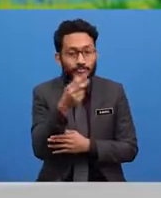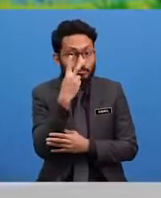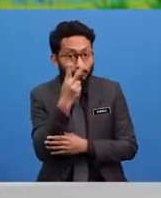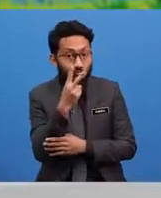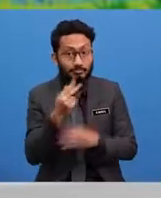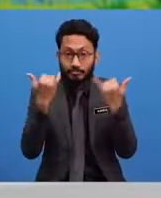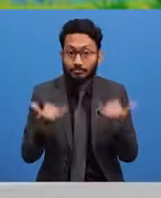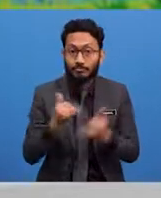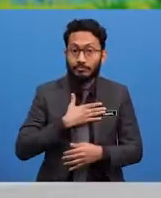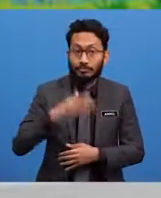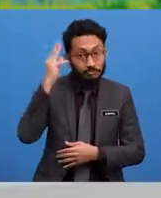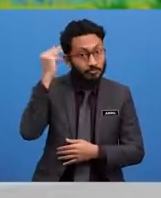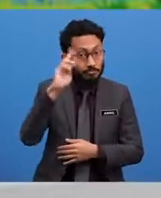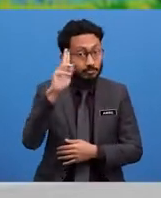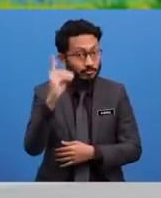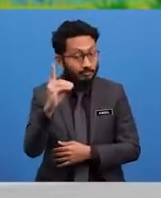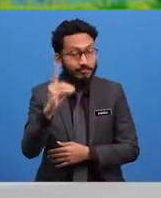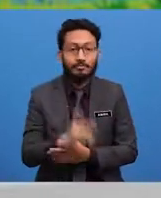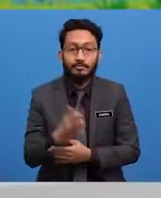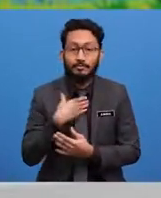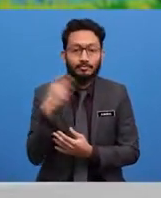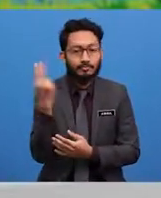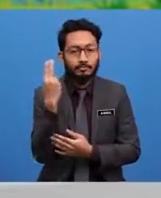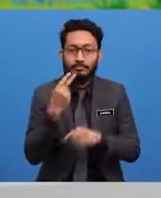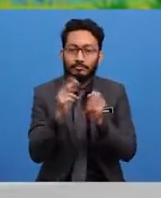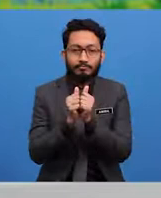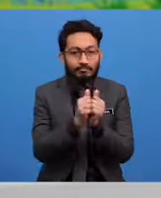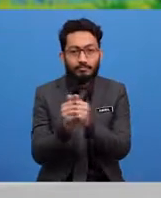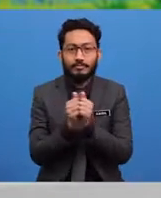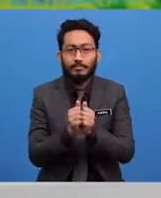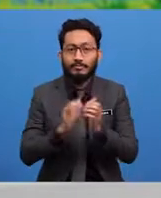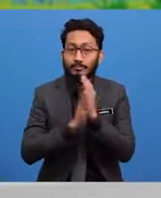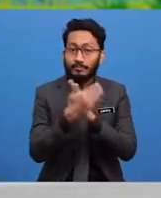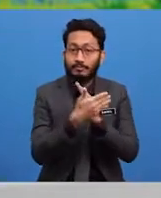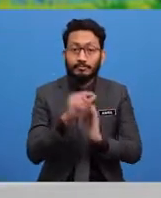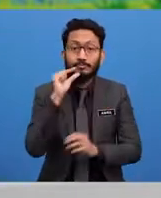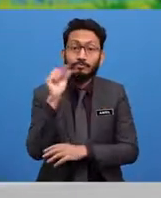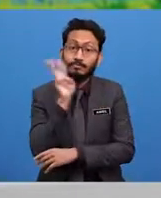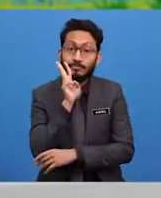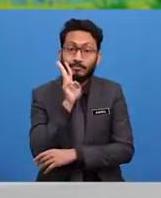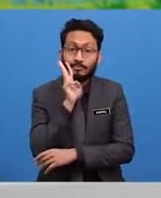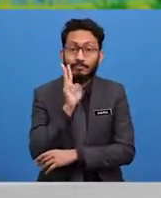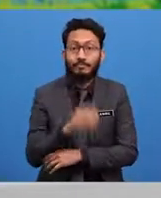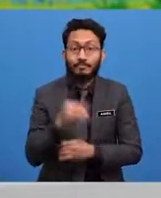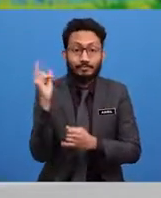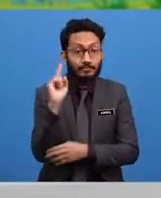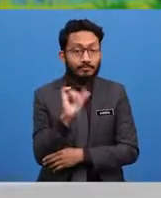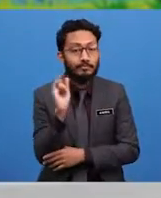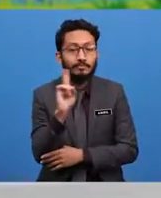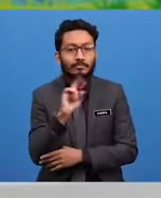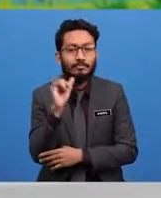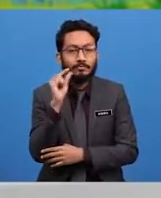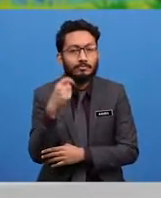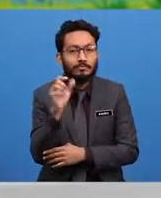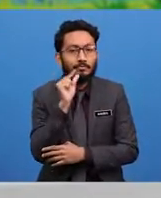as usual, I am accompanied by this lovely Gram Whiz. Just where is the Gram Whiz?